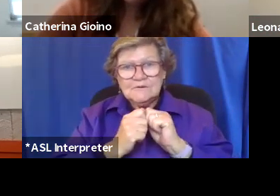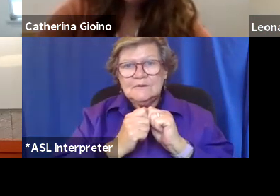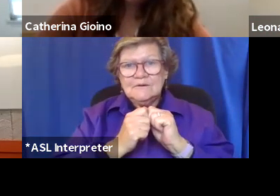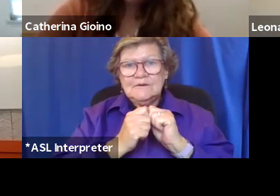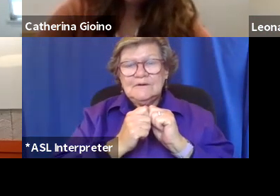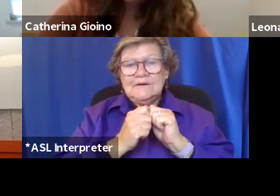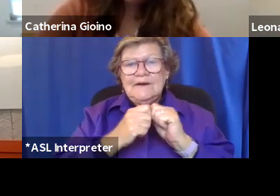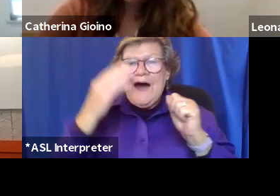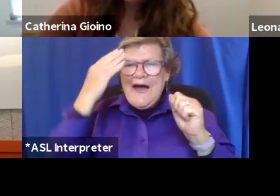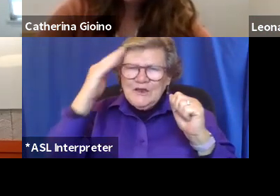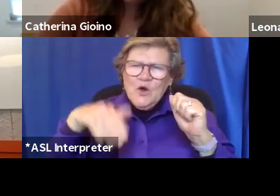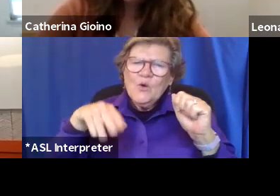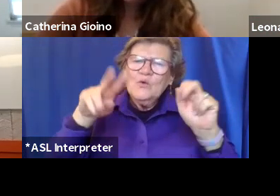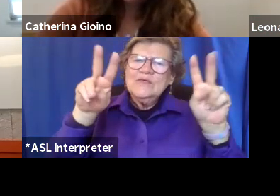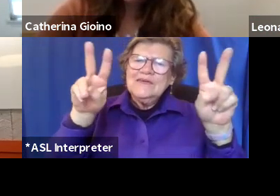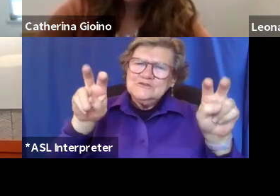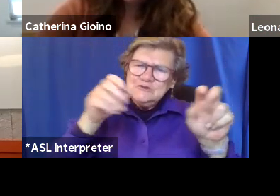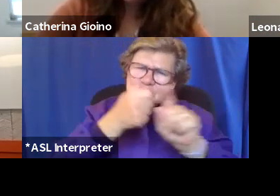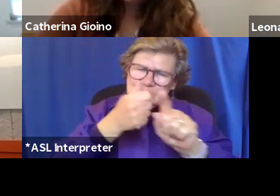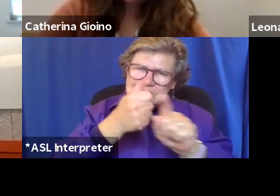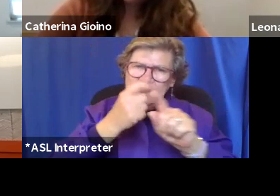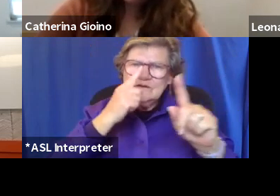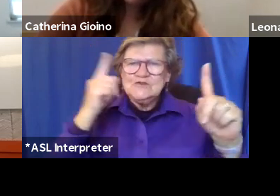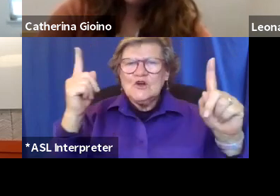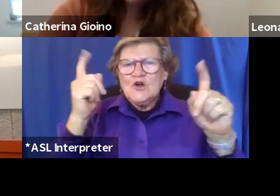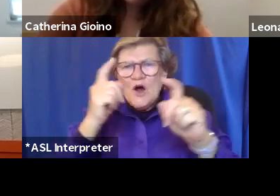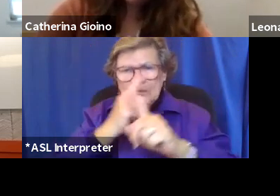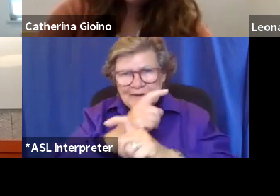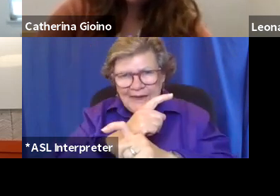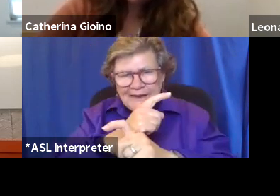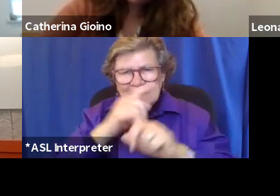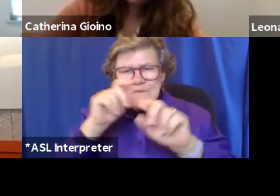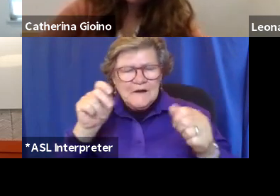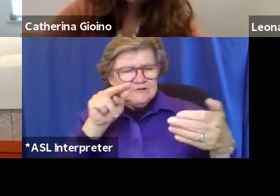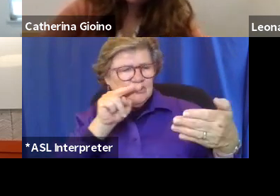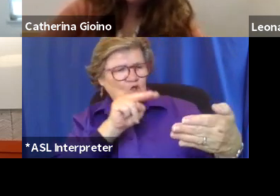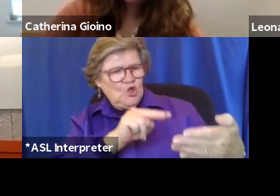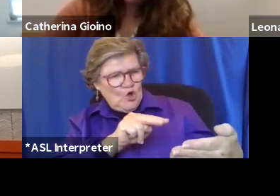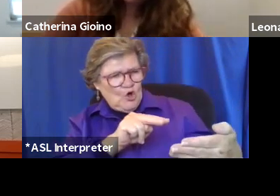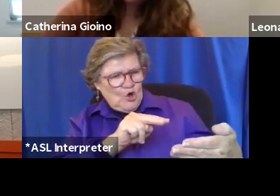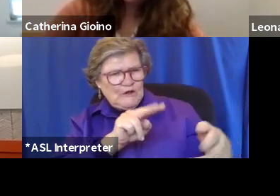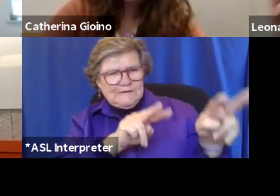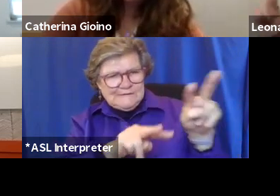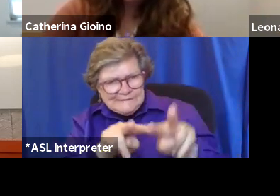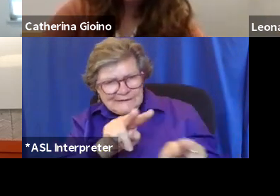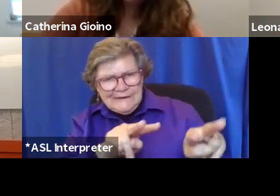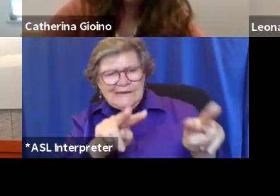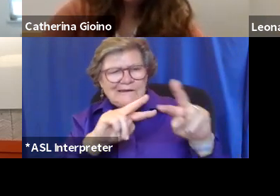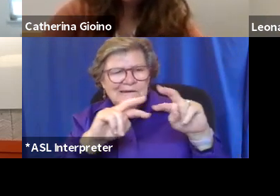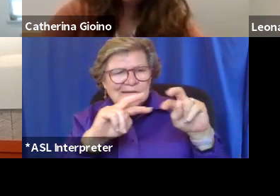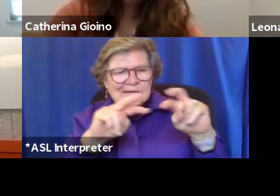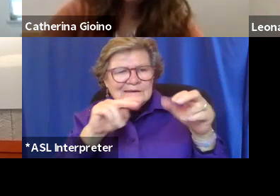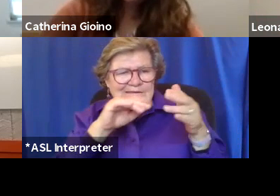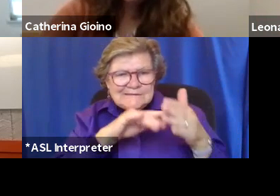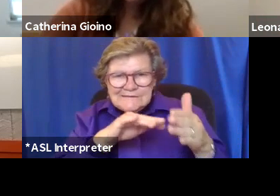are complicated and nuanced. They have to be looked at and observed and studied, and they have to bring in